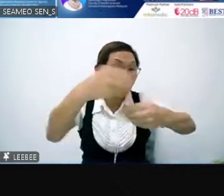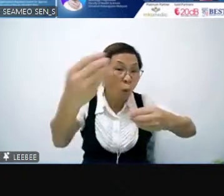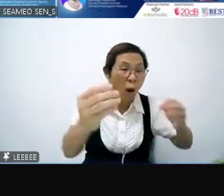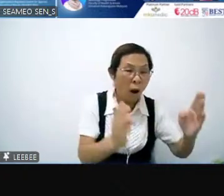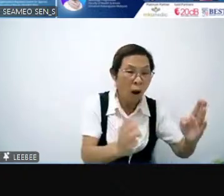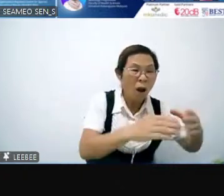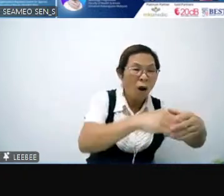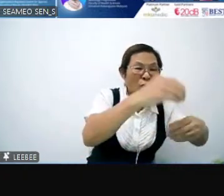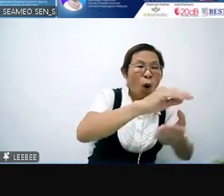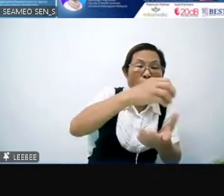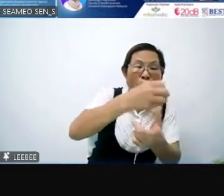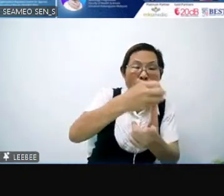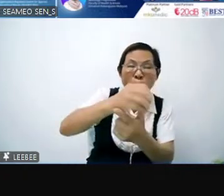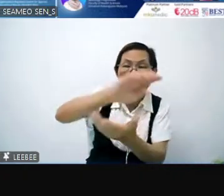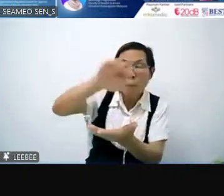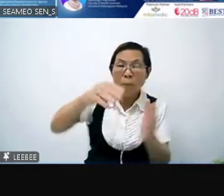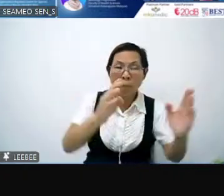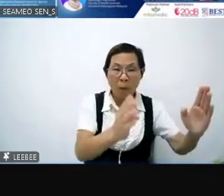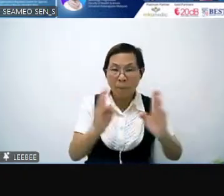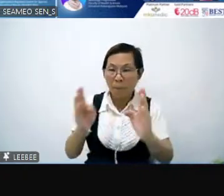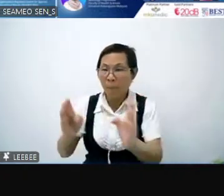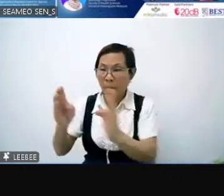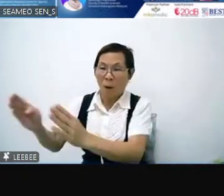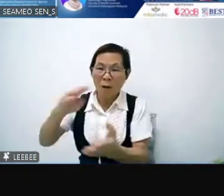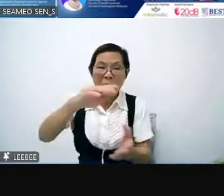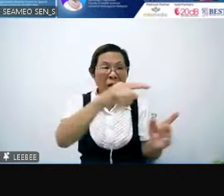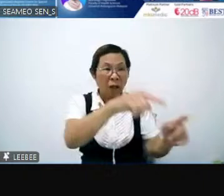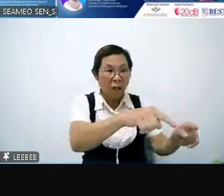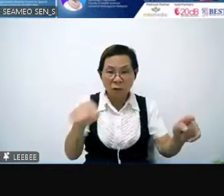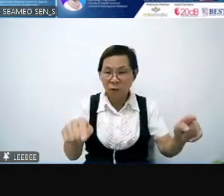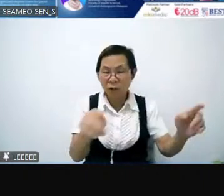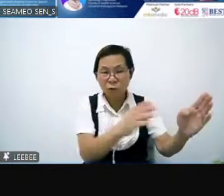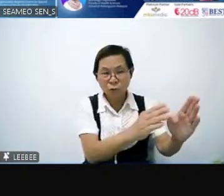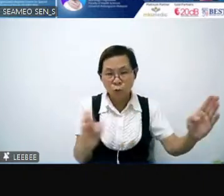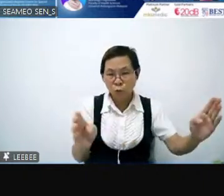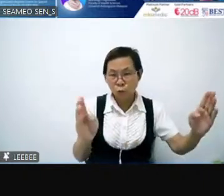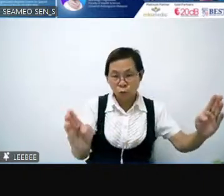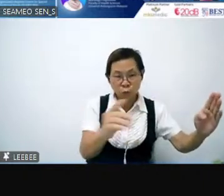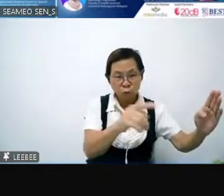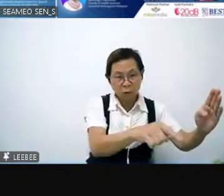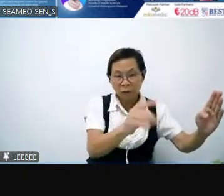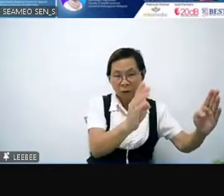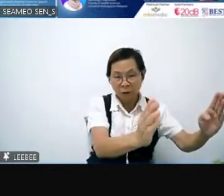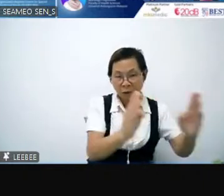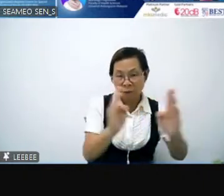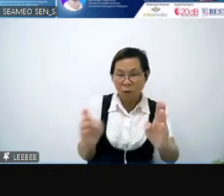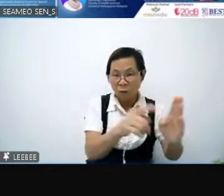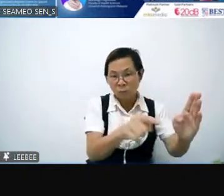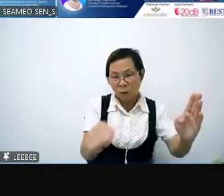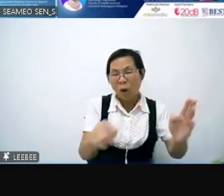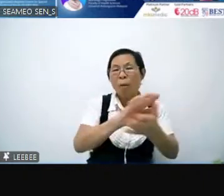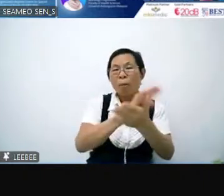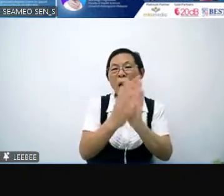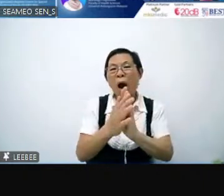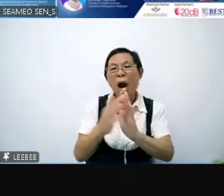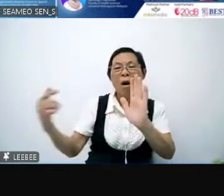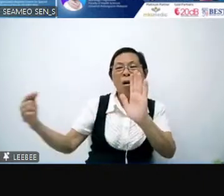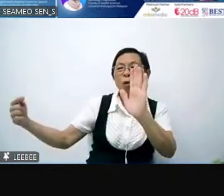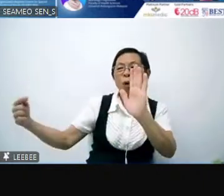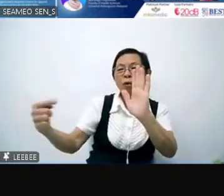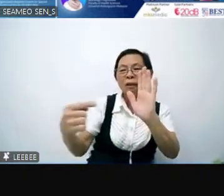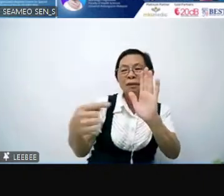middle ear. So that means any disruptions at these two parts of the ears, it can cause conductive hearing loss. For